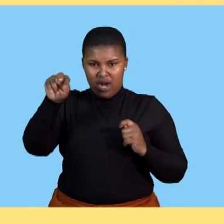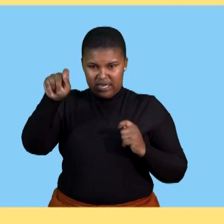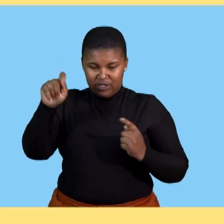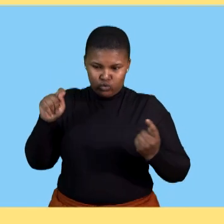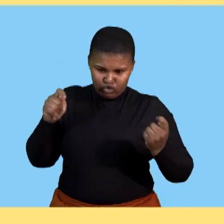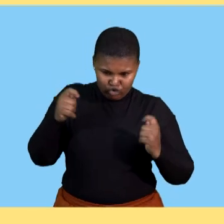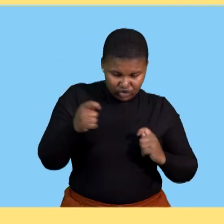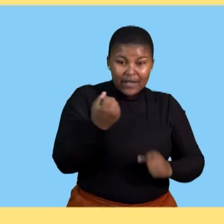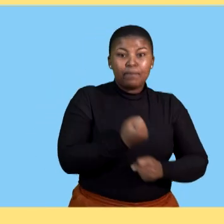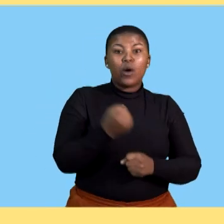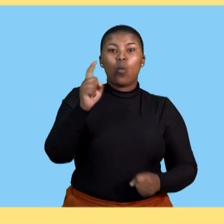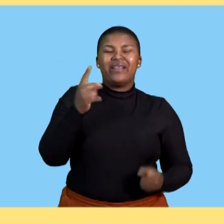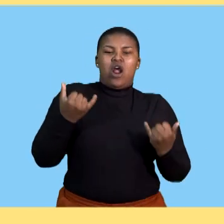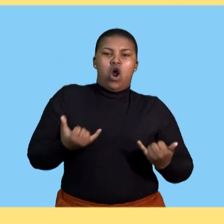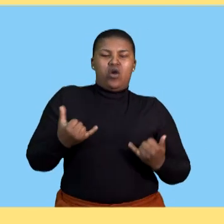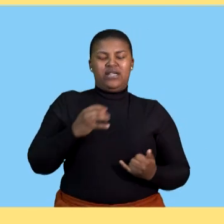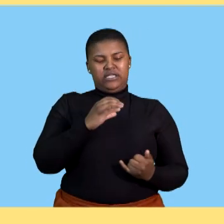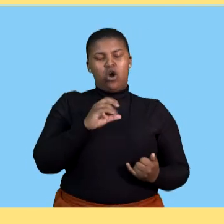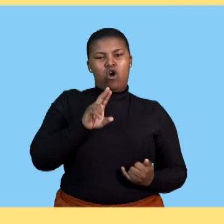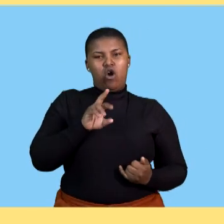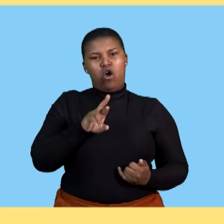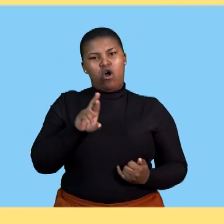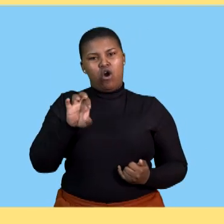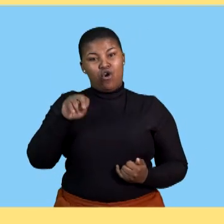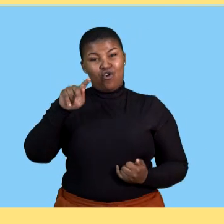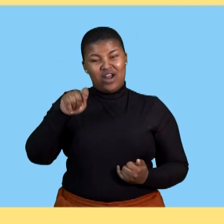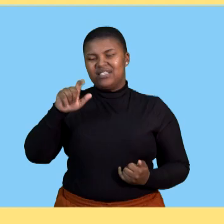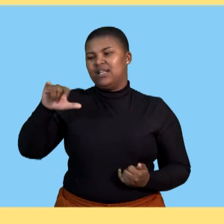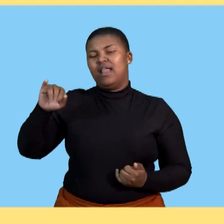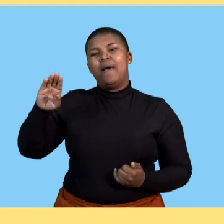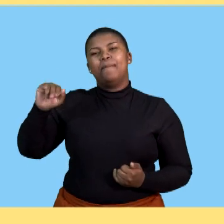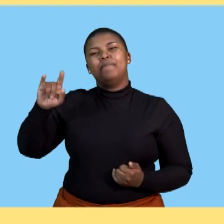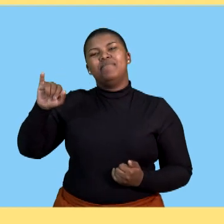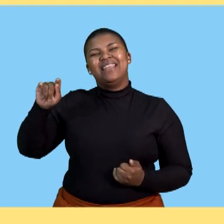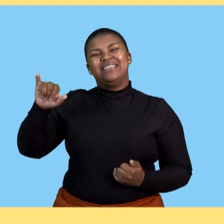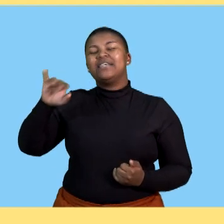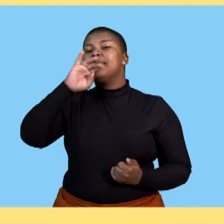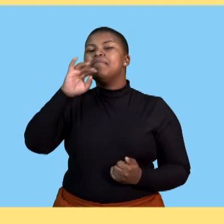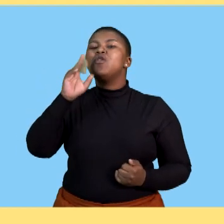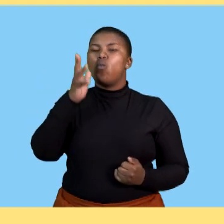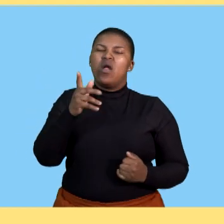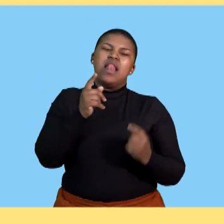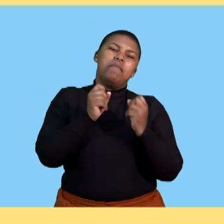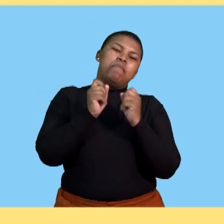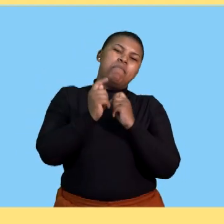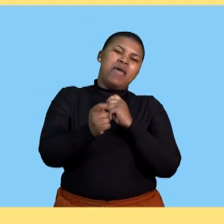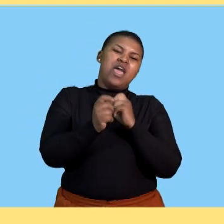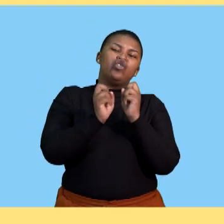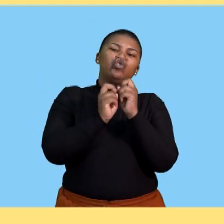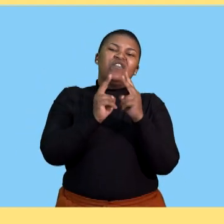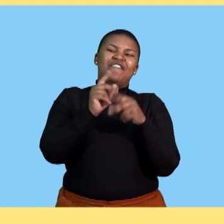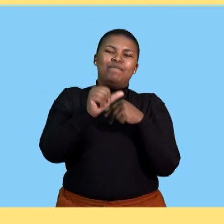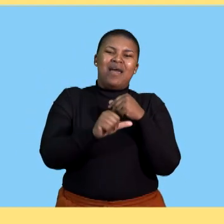liability, but will become a current liability, which simply means it will be paid within the next 12 months